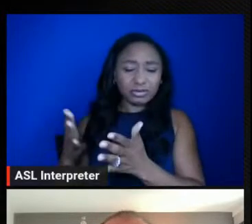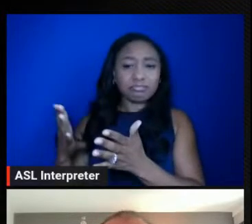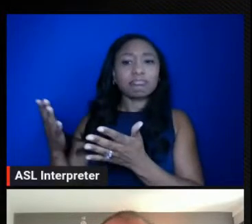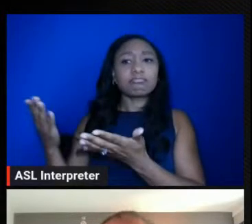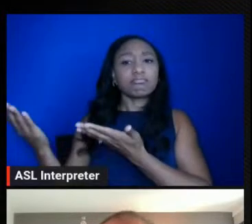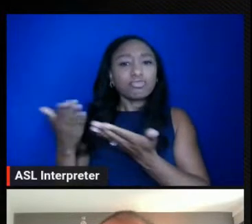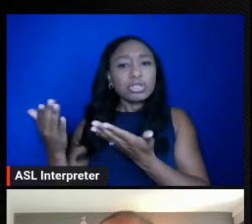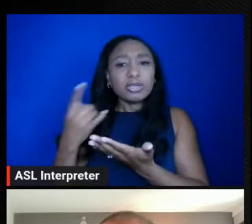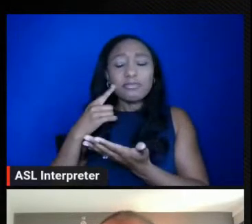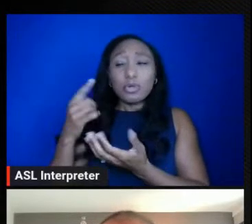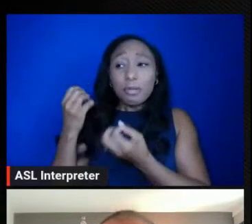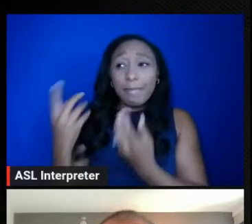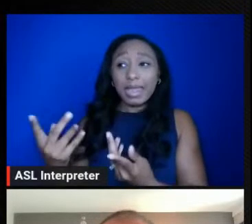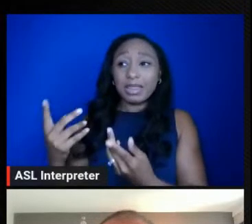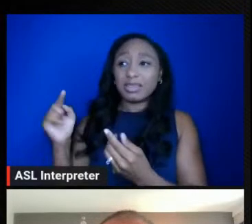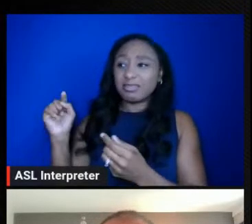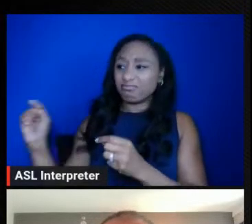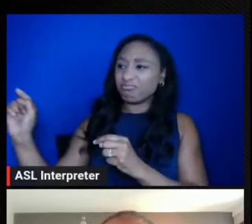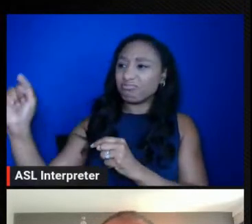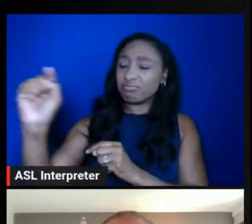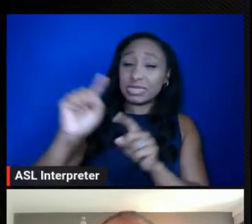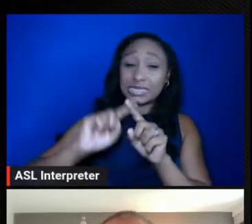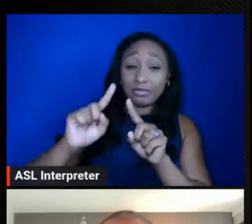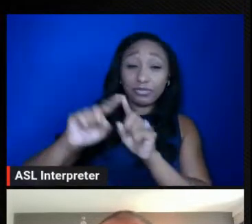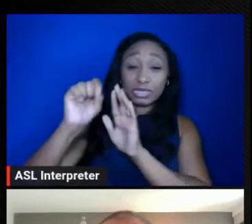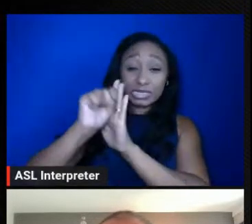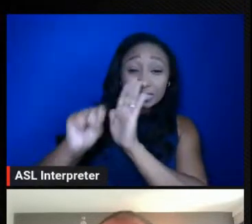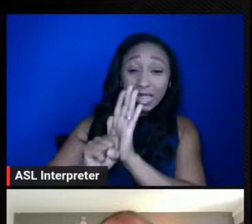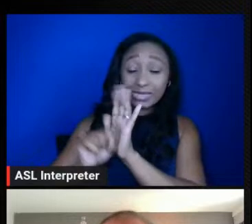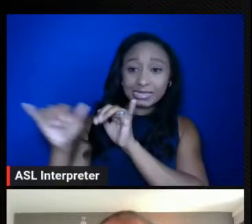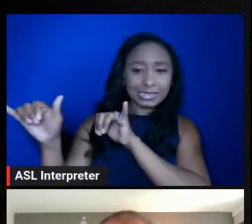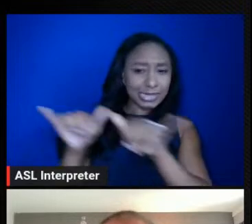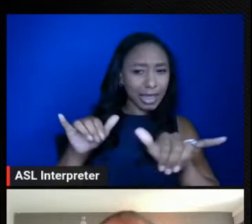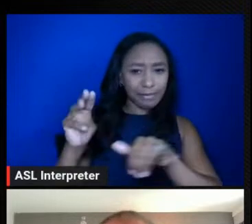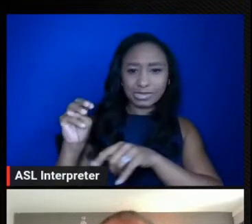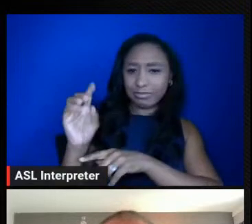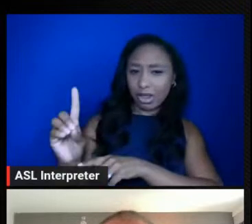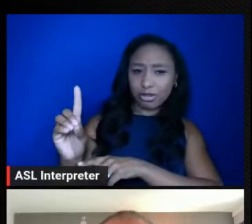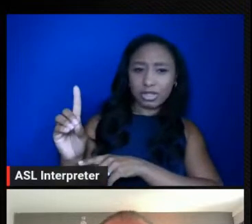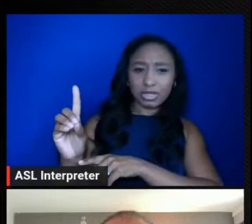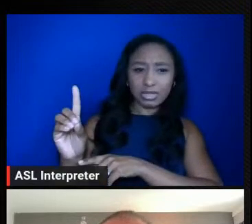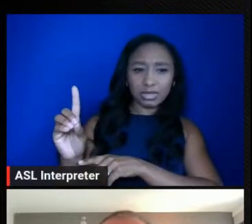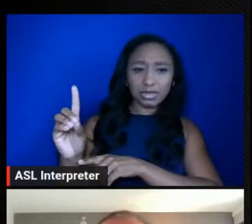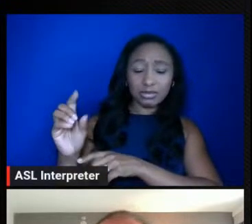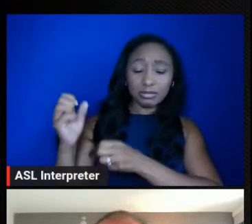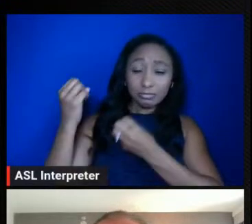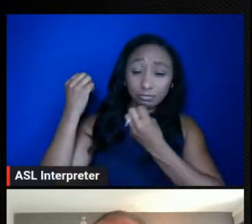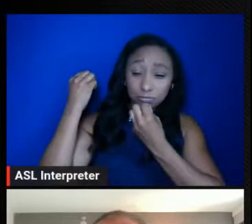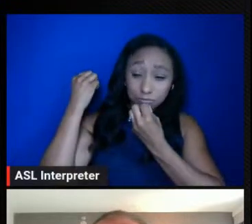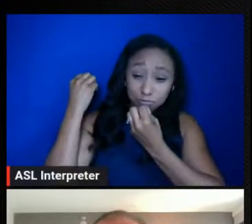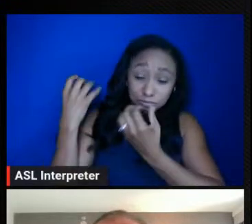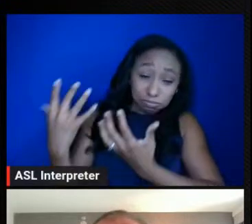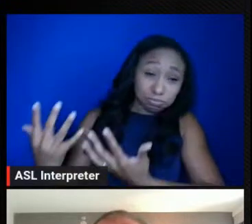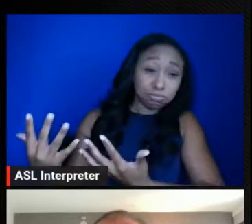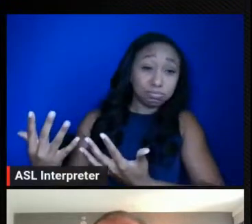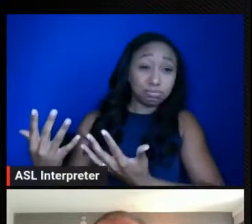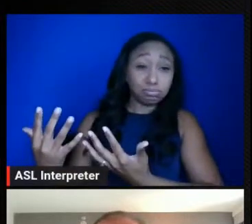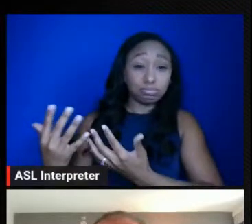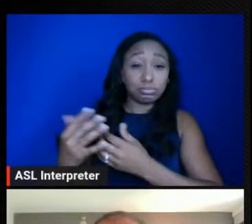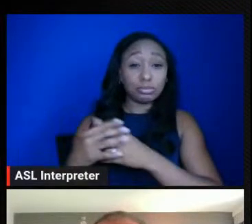existing slave states like Maryland that were in surplus and where some planters were willing to